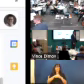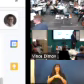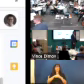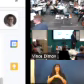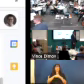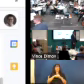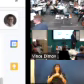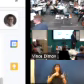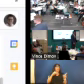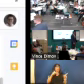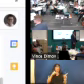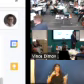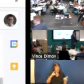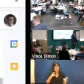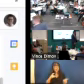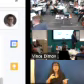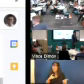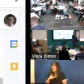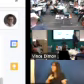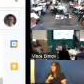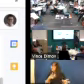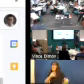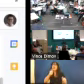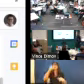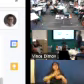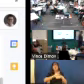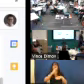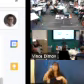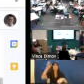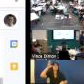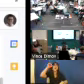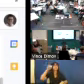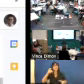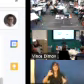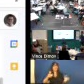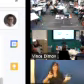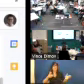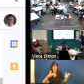of wild donkeys to help you. Wild donkeys, I love it. Ame.